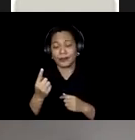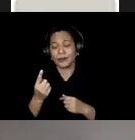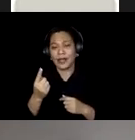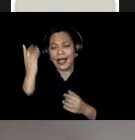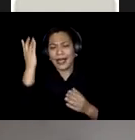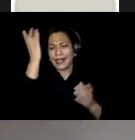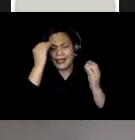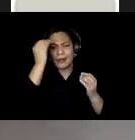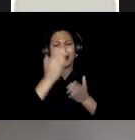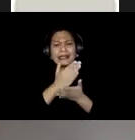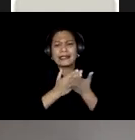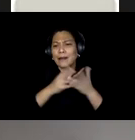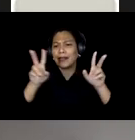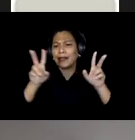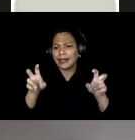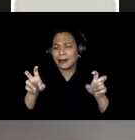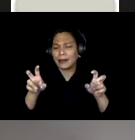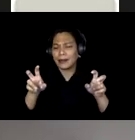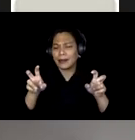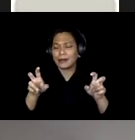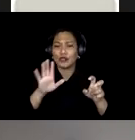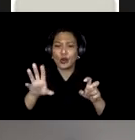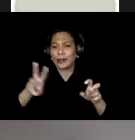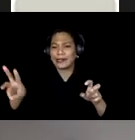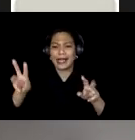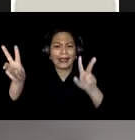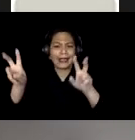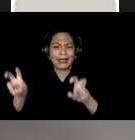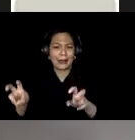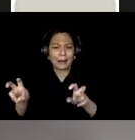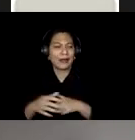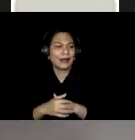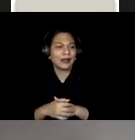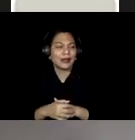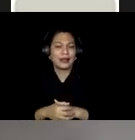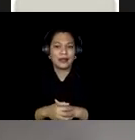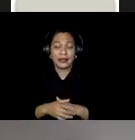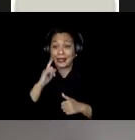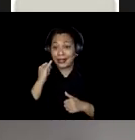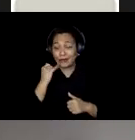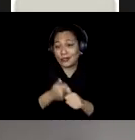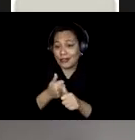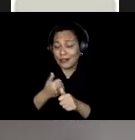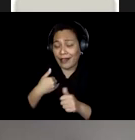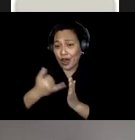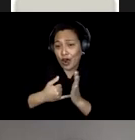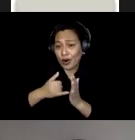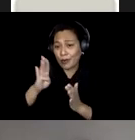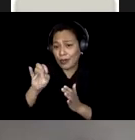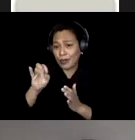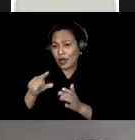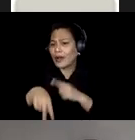think of like, what are some of the themes that are relevant to what your website is about? So you said you have an art blog, like what kinds of art do you write